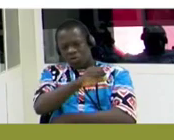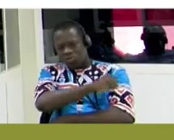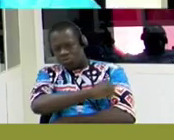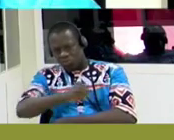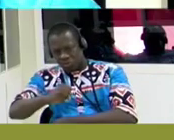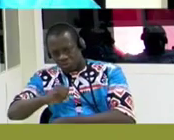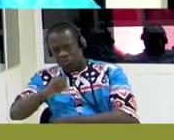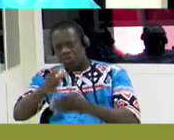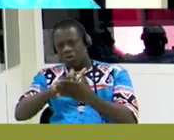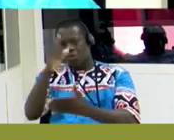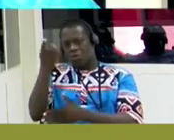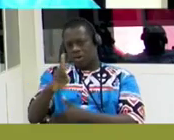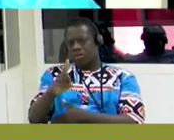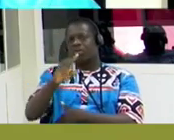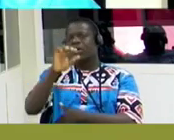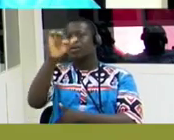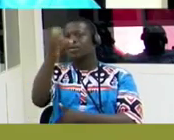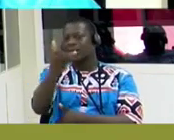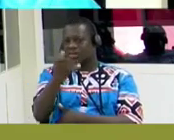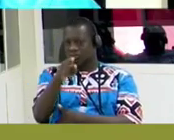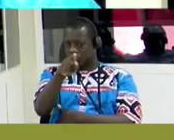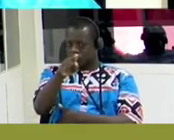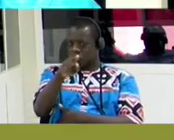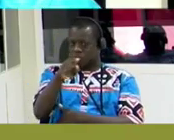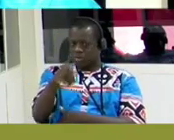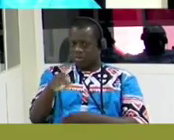you participated in the coup